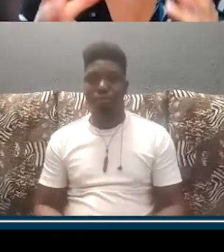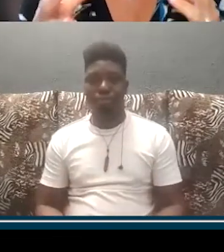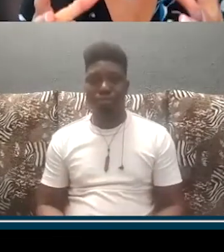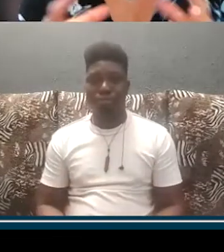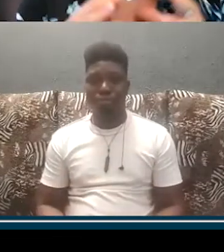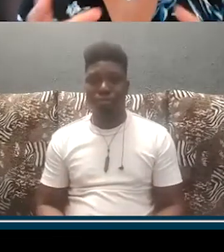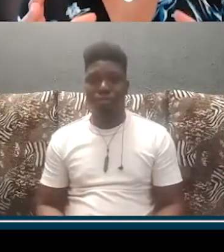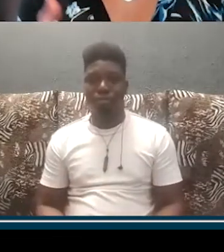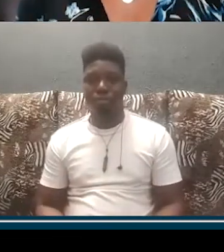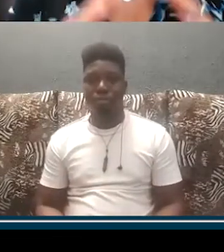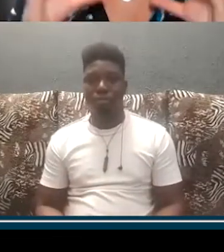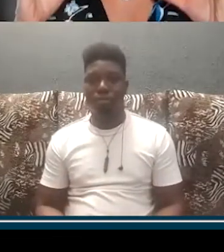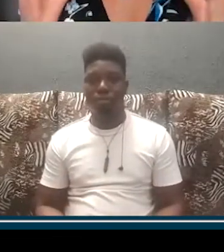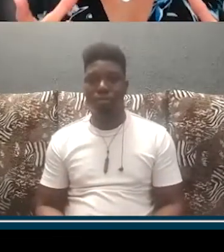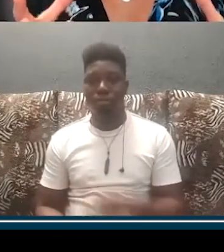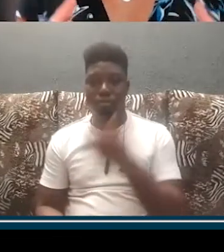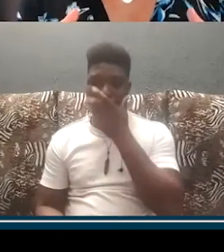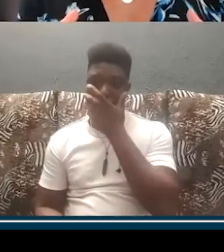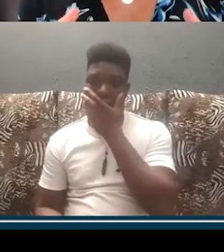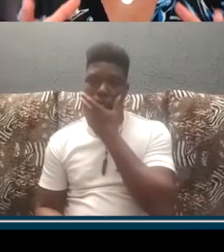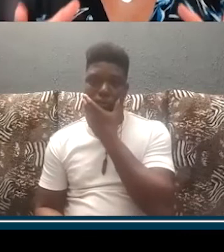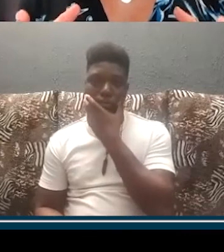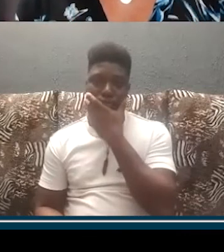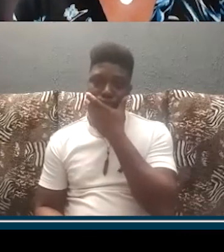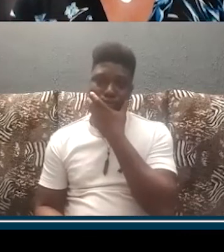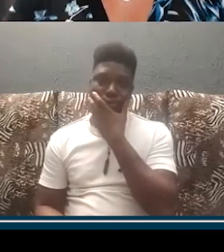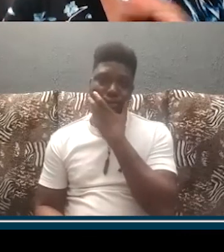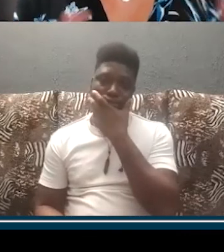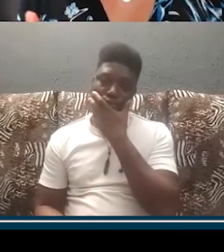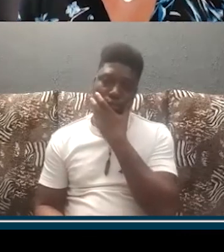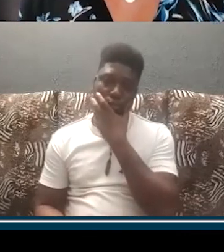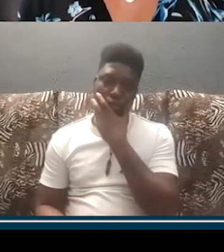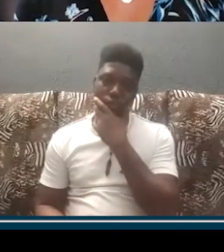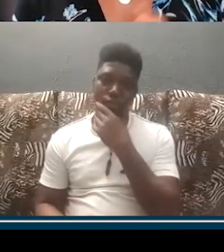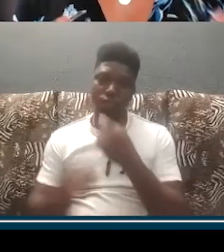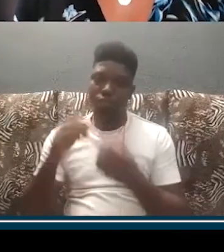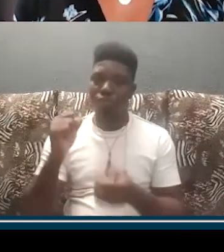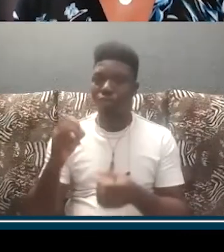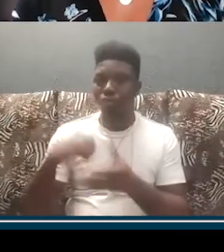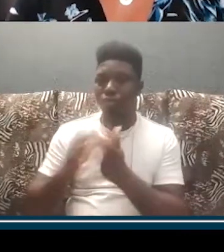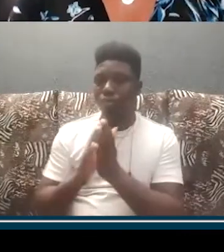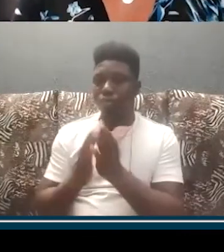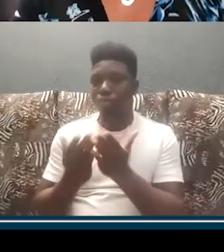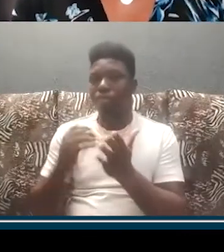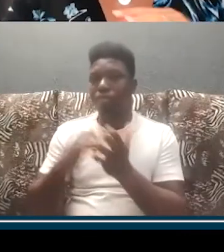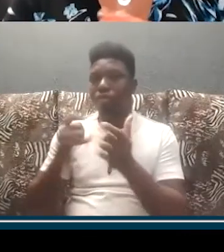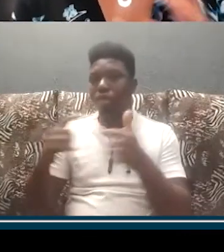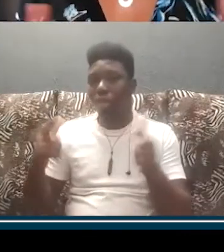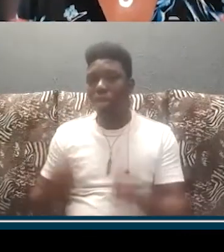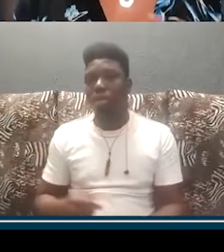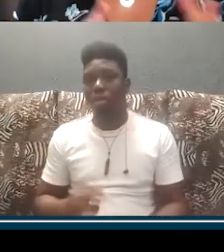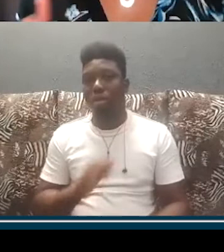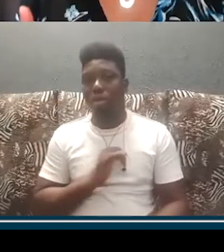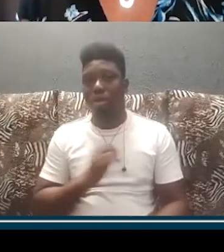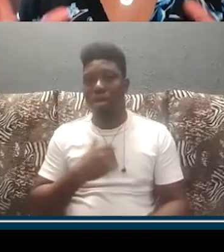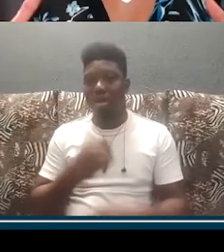So in this book, it's great. Okay, so it's called Walk a While in My Autism, but I have gone into my kids' schools and I've